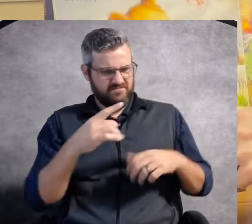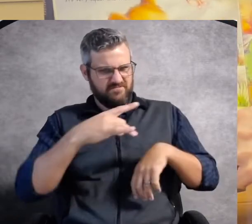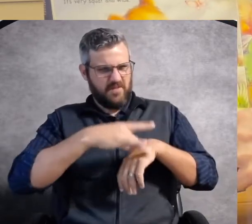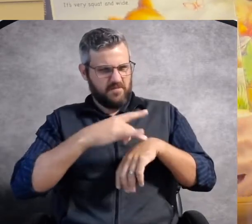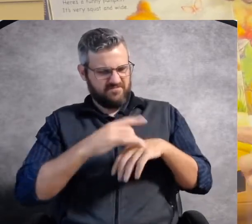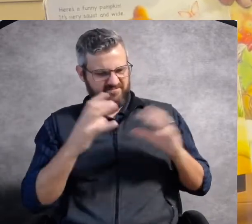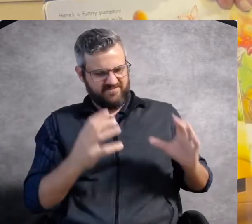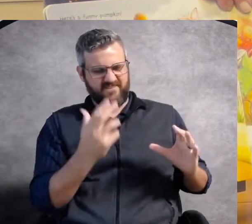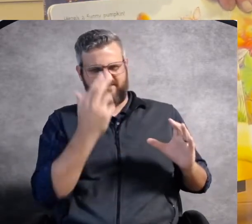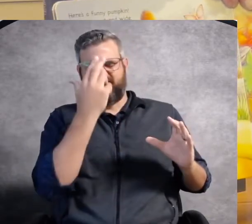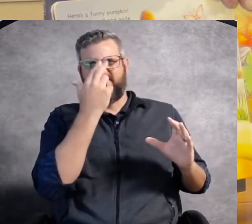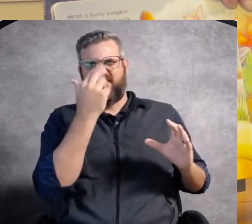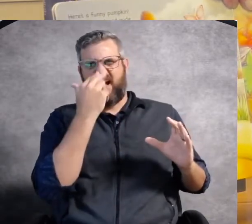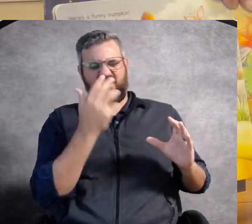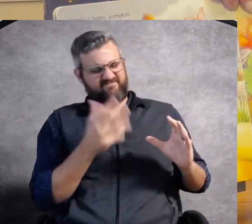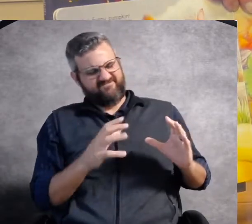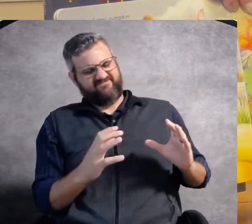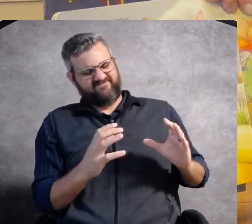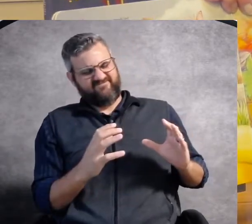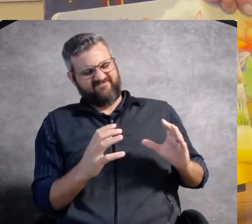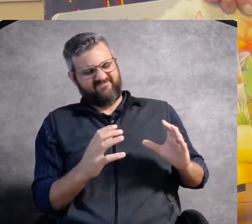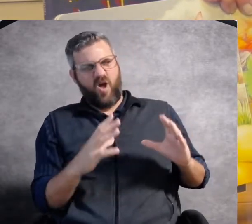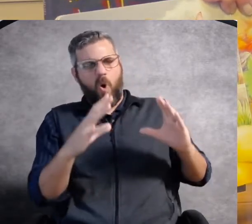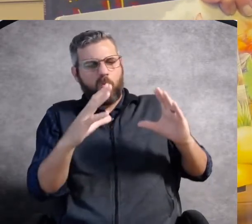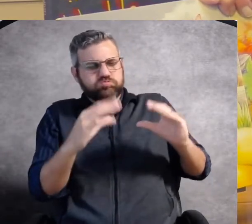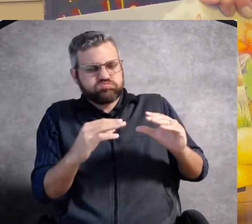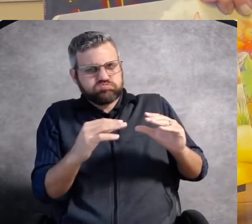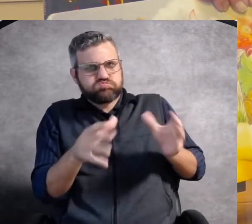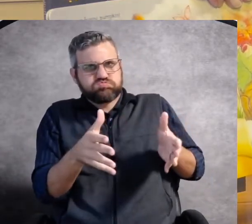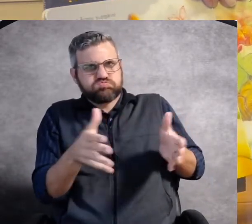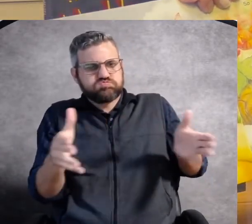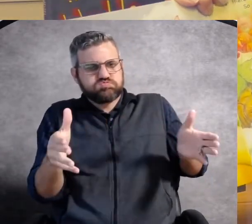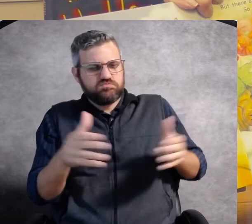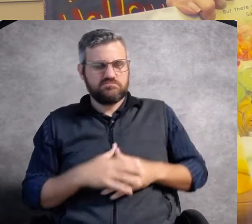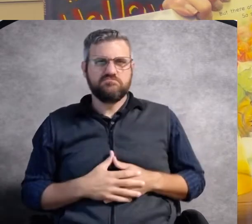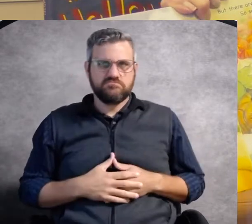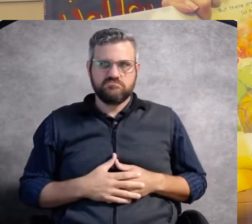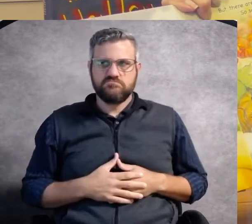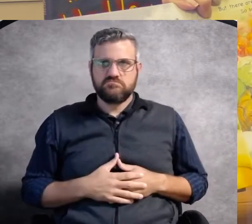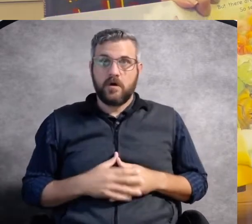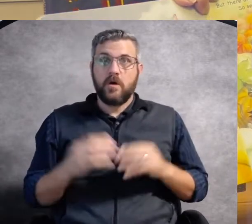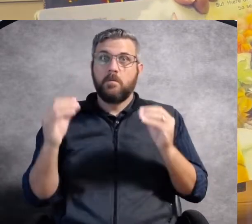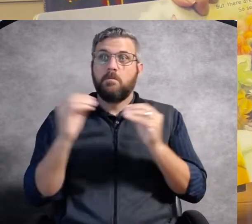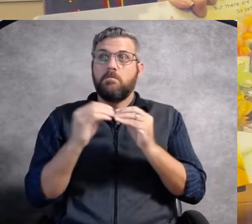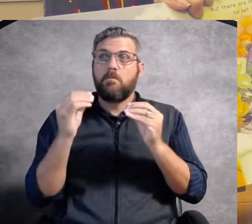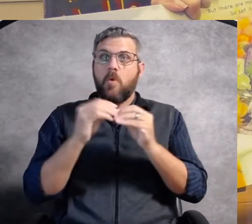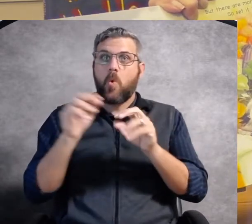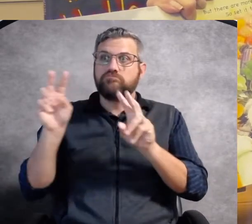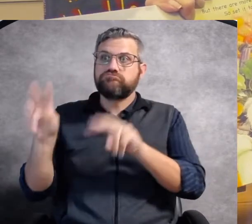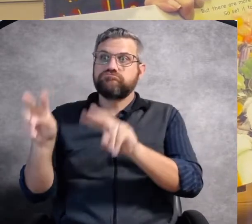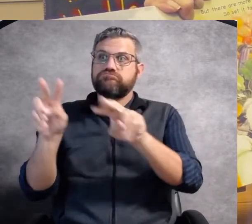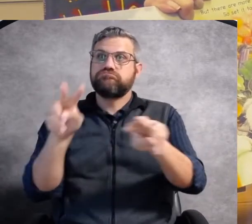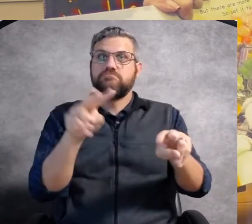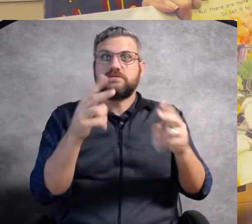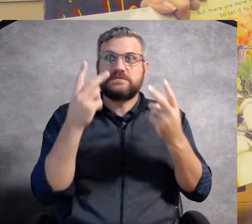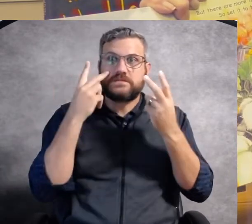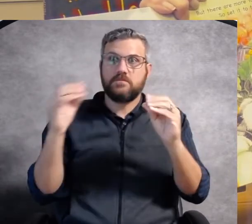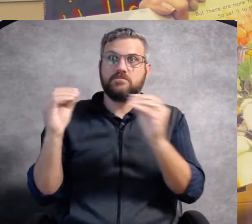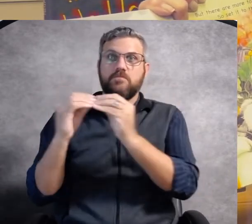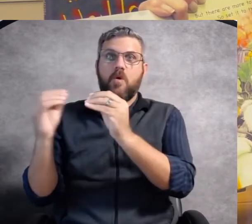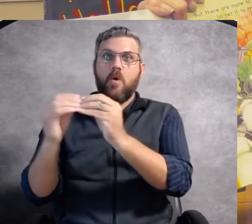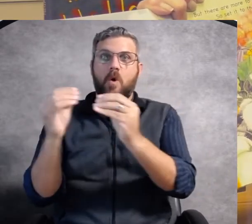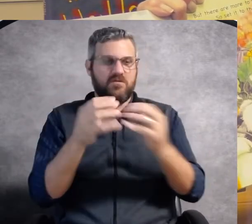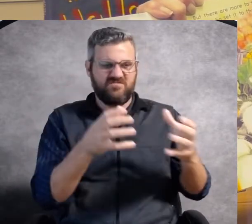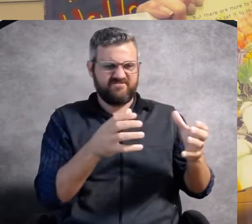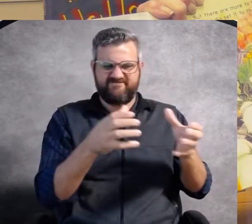Here's a funny pumpkin. It's very squatty and wide. But there are more to see yet,